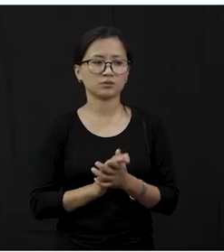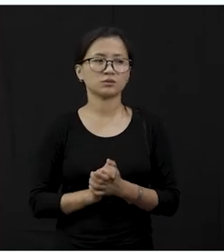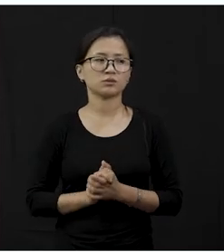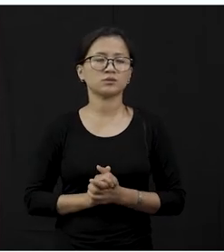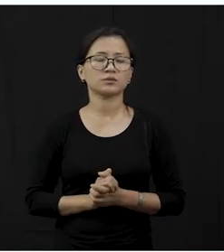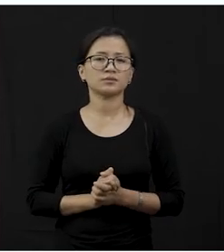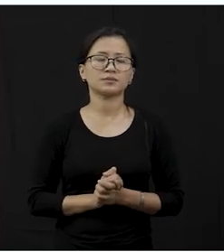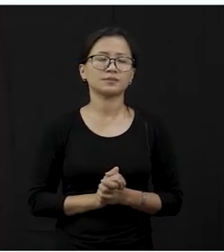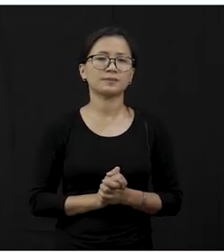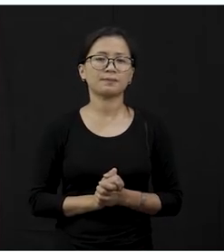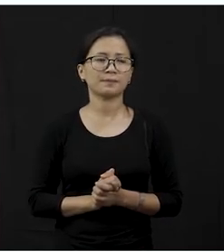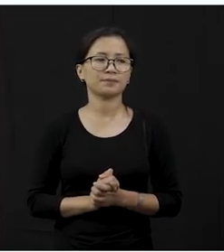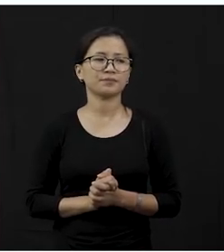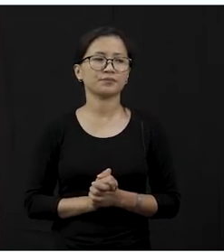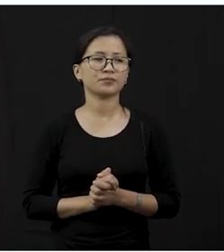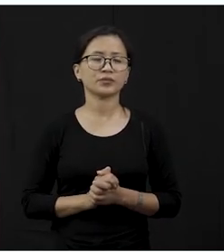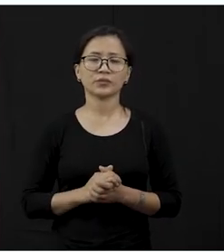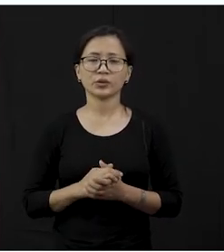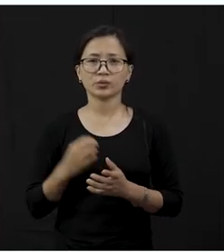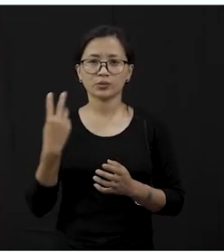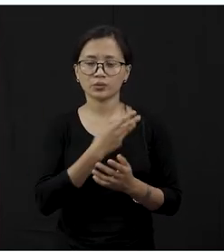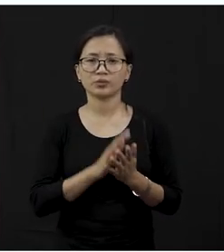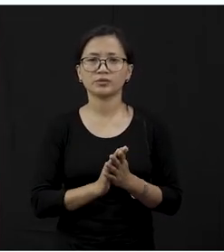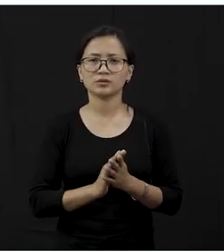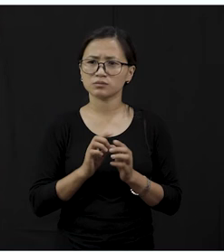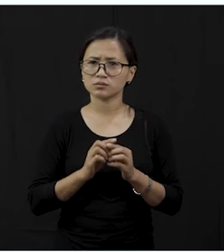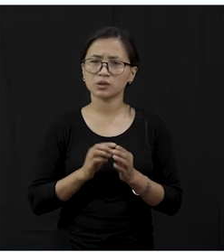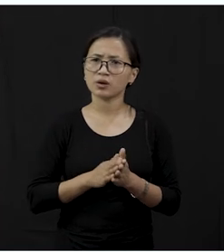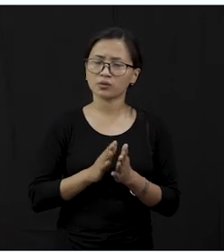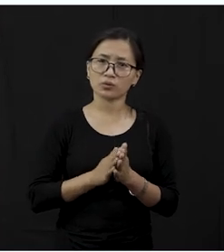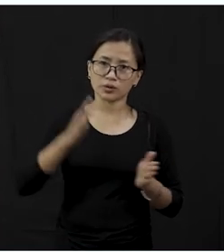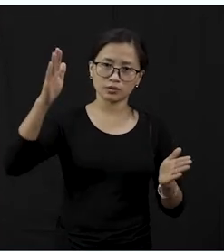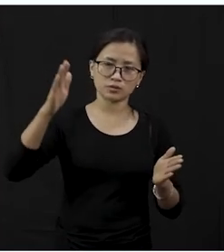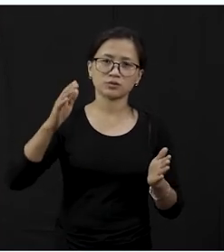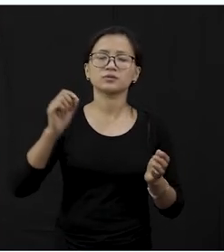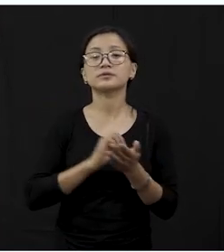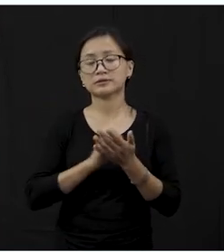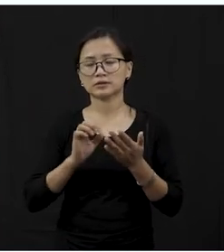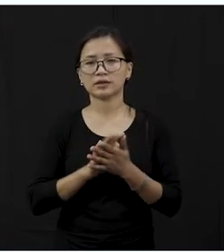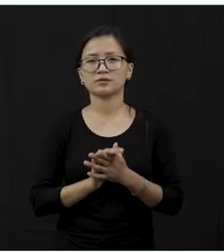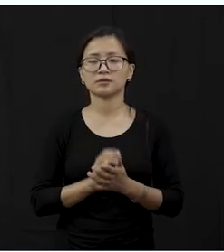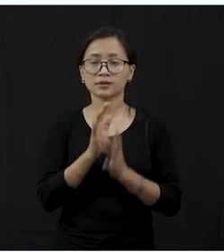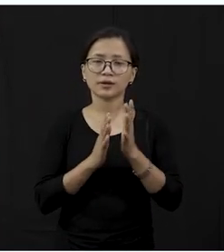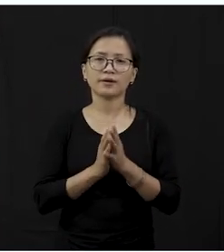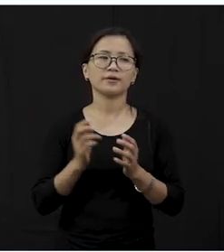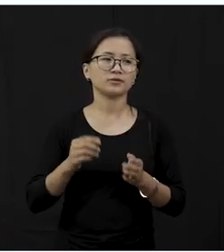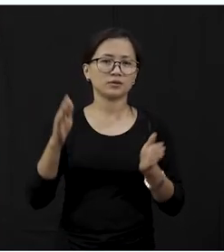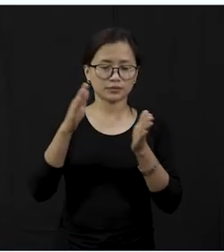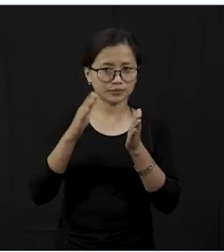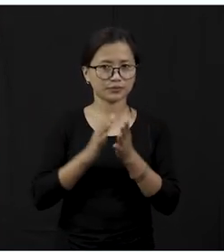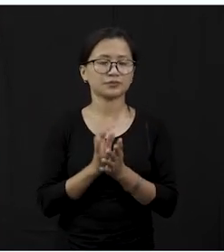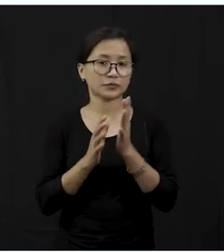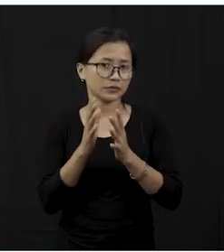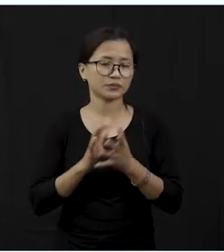53,214. Now we will write greater sign less than to make the statement true. So here the numbers